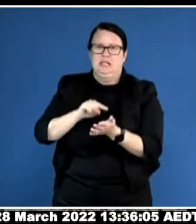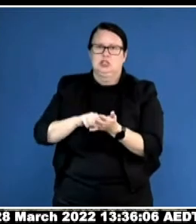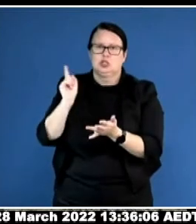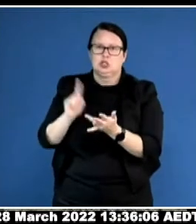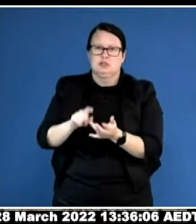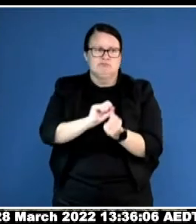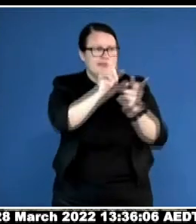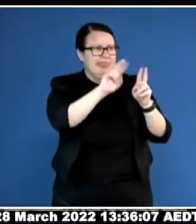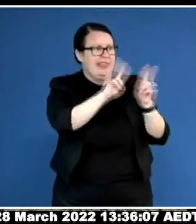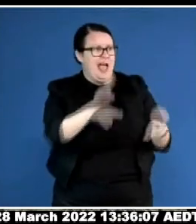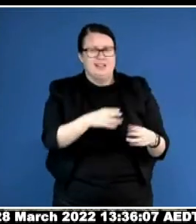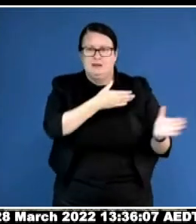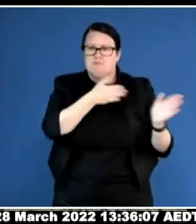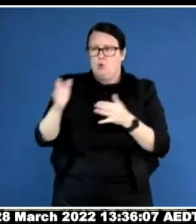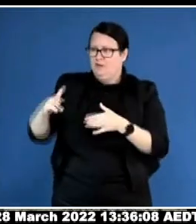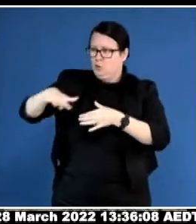the world.